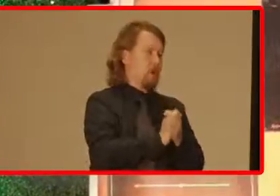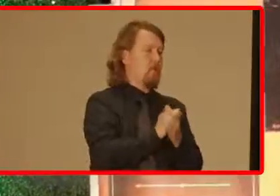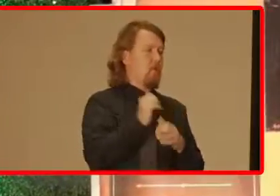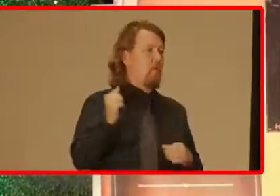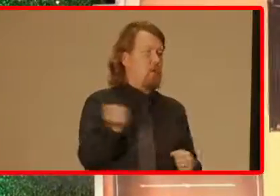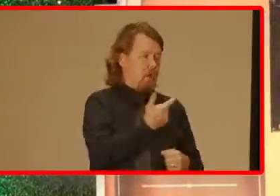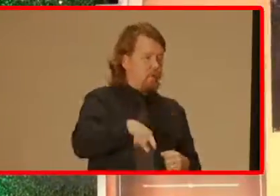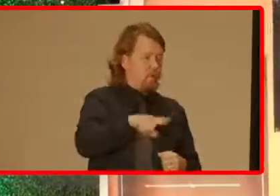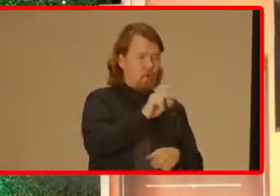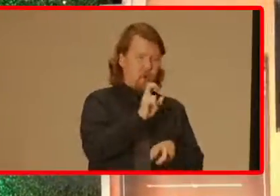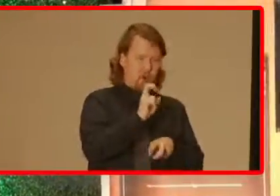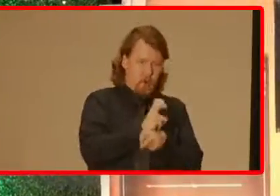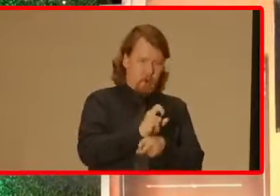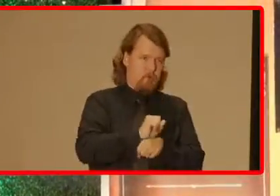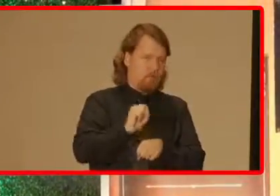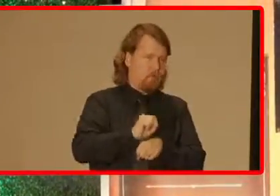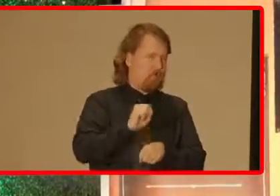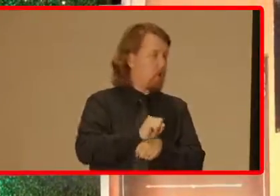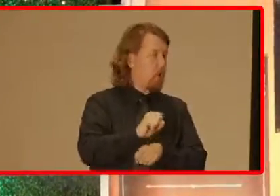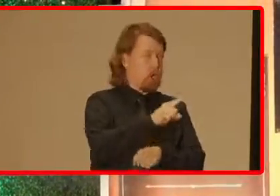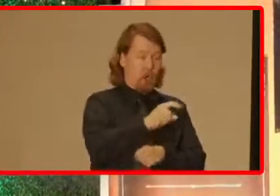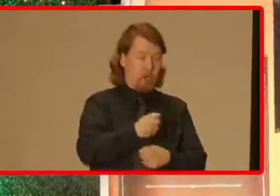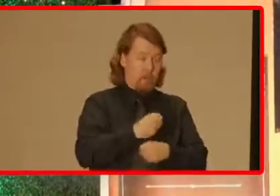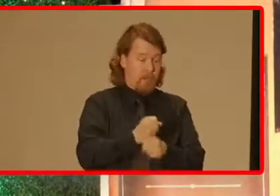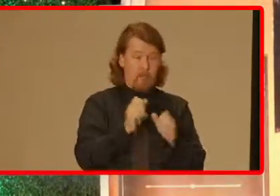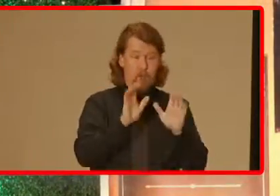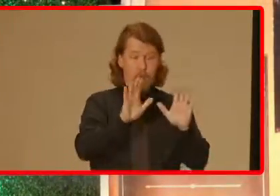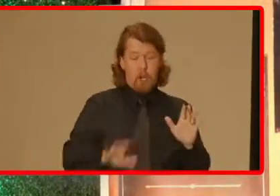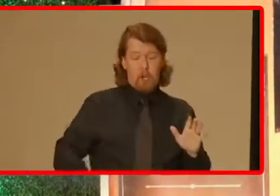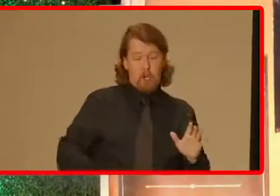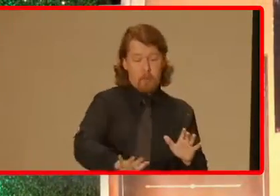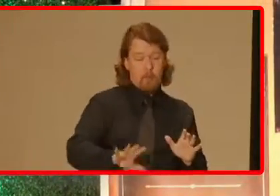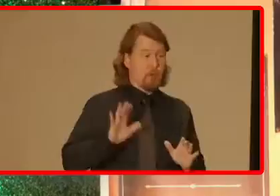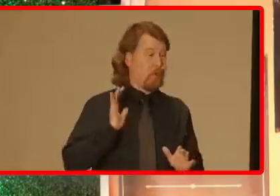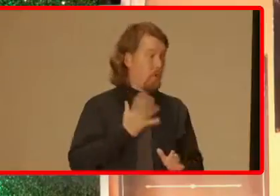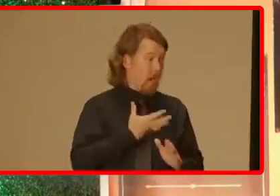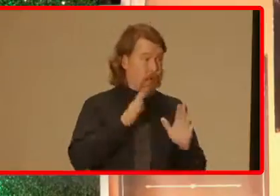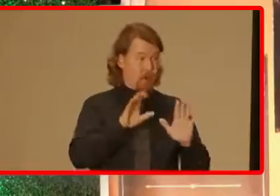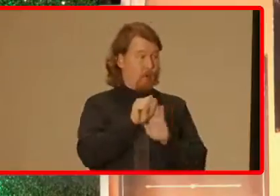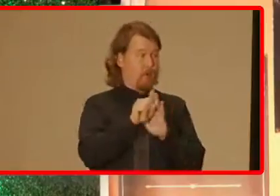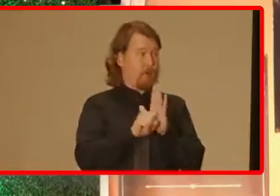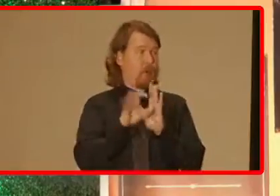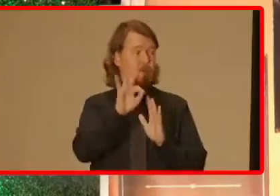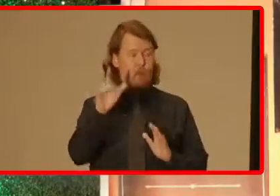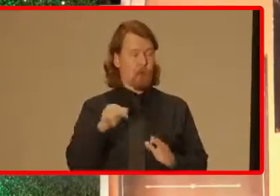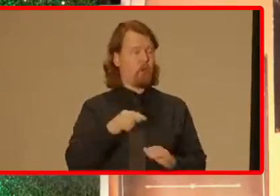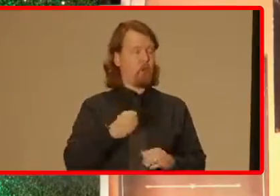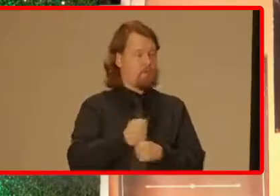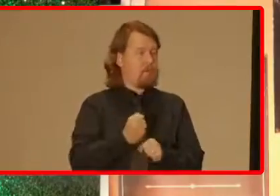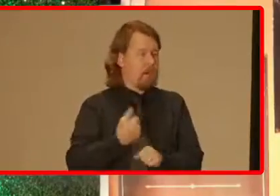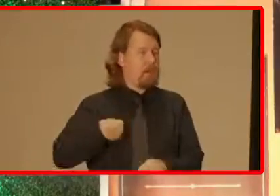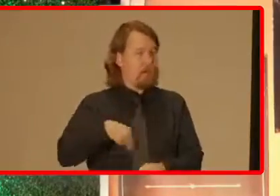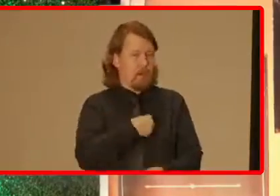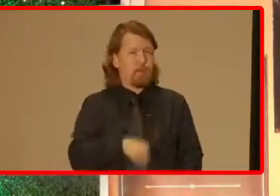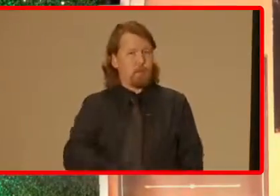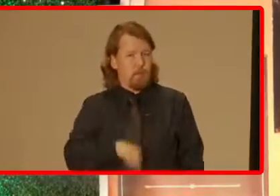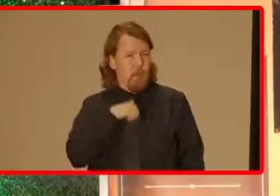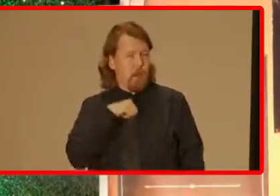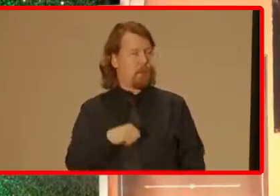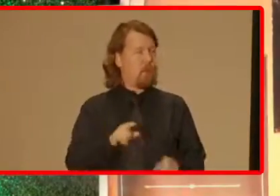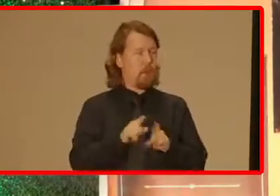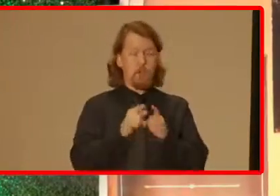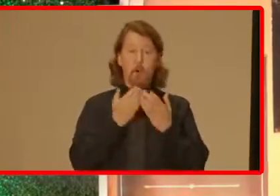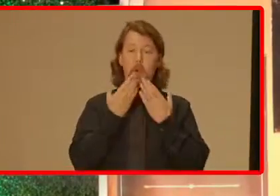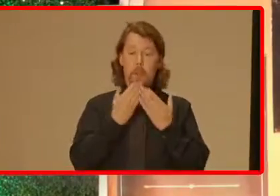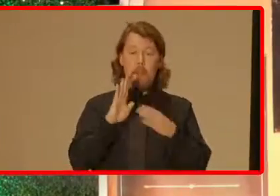making contributions to our great state, and you're making an awful lot of us proud. I also want to thank businesses